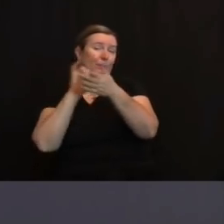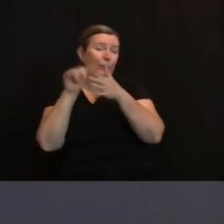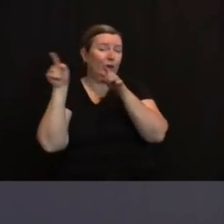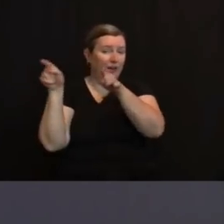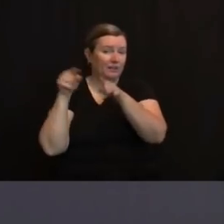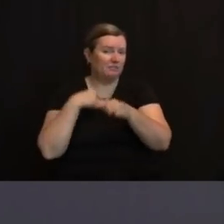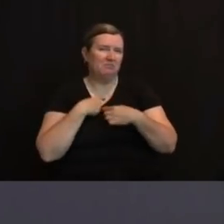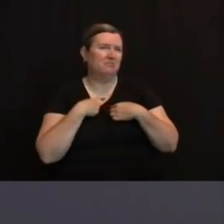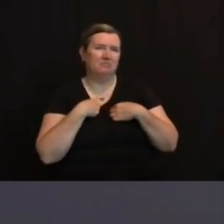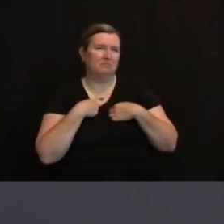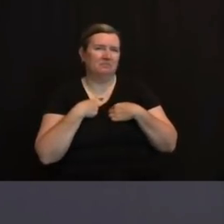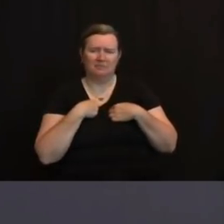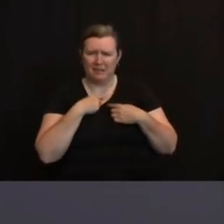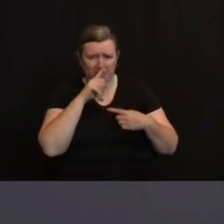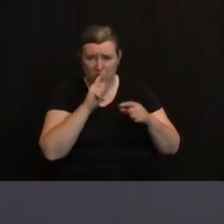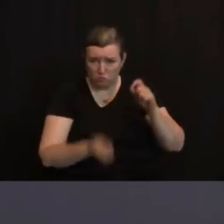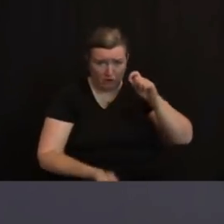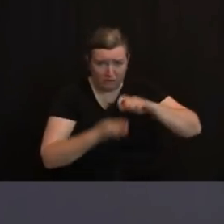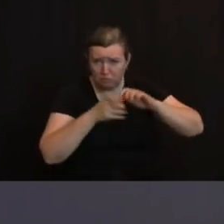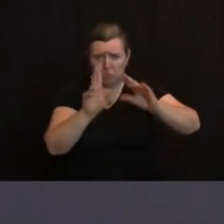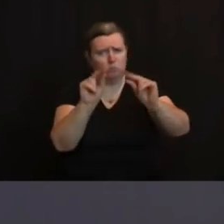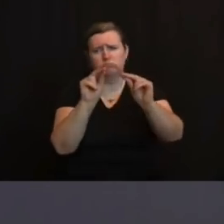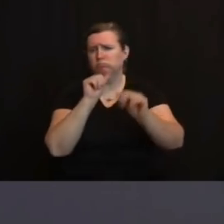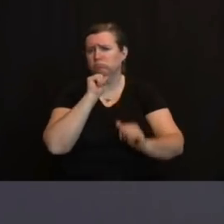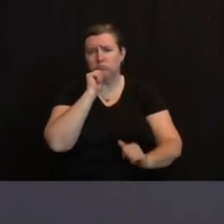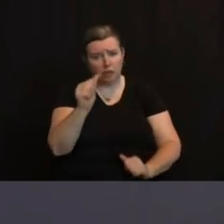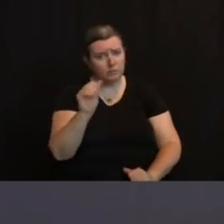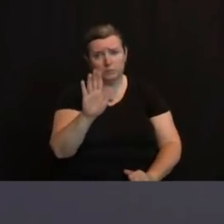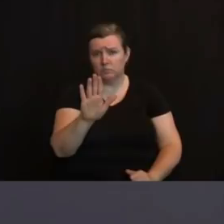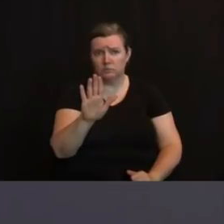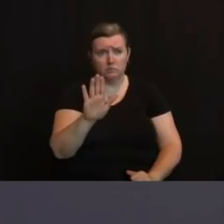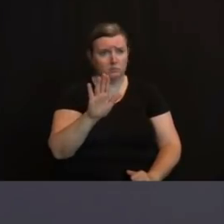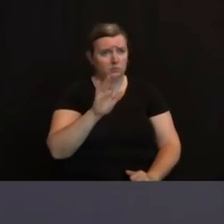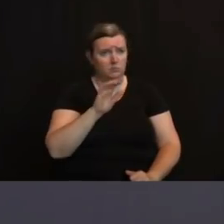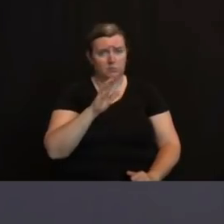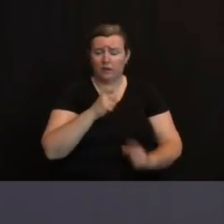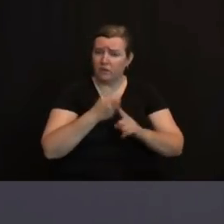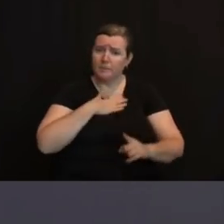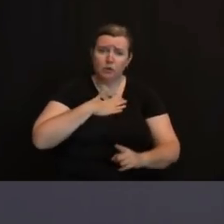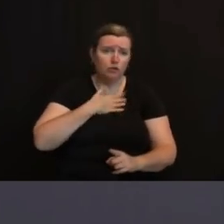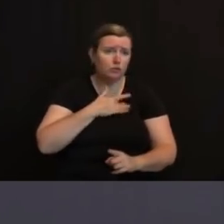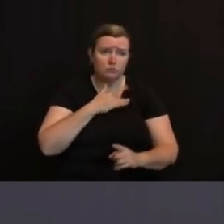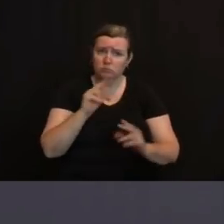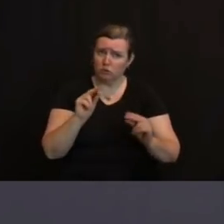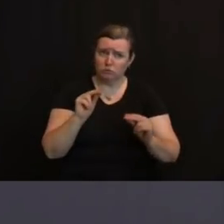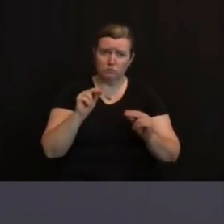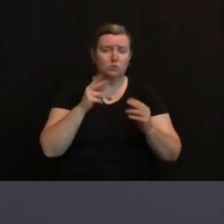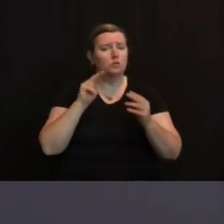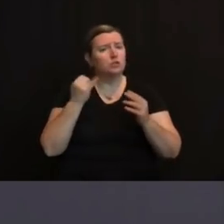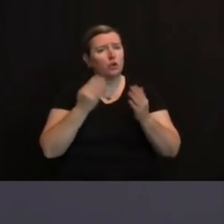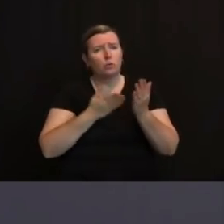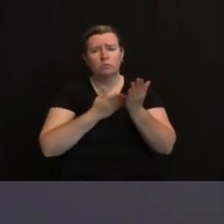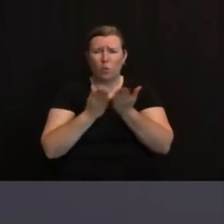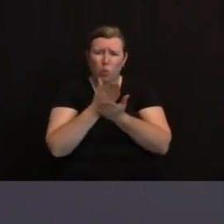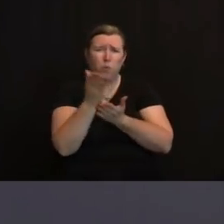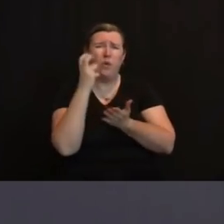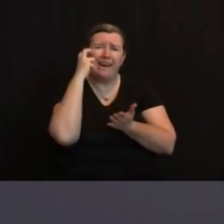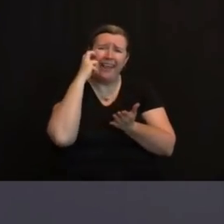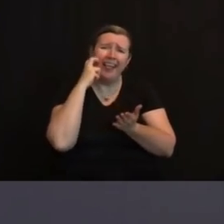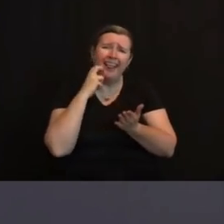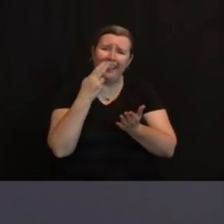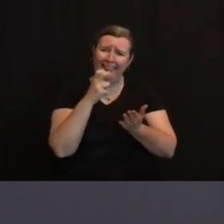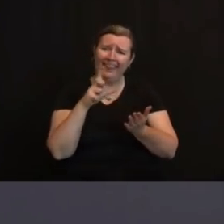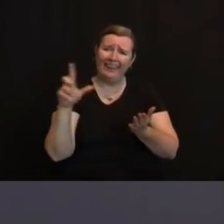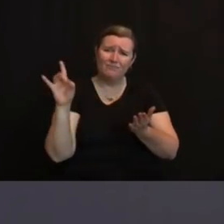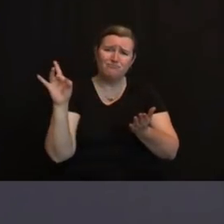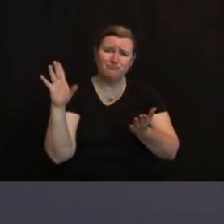at all. This is that is from the heart. We have gone through hell. We've now got, if